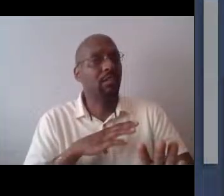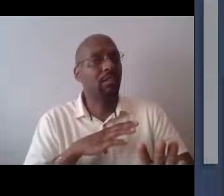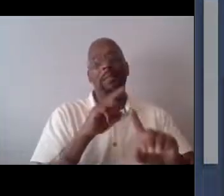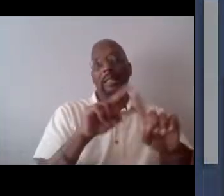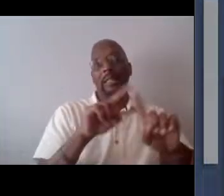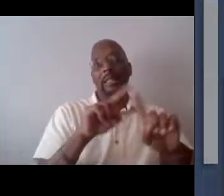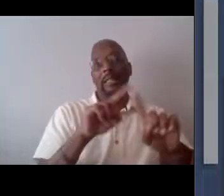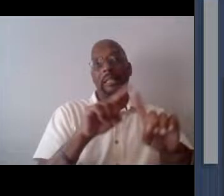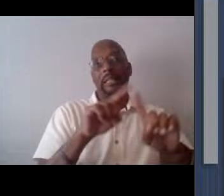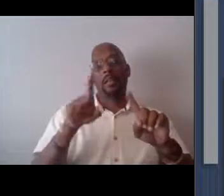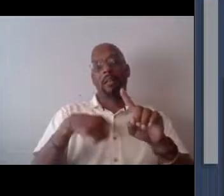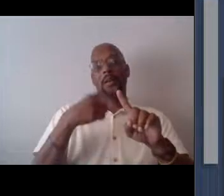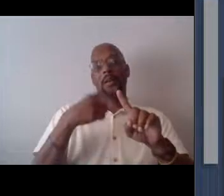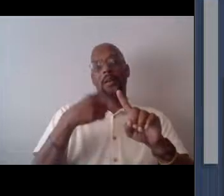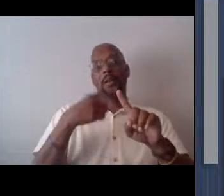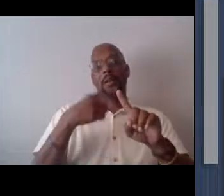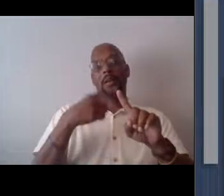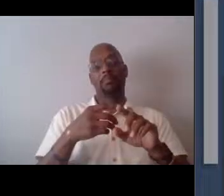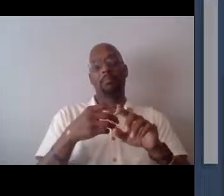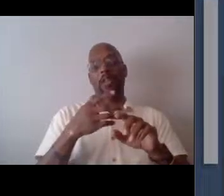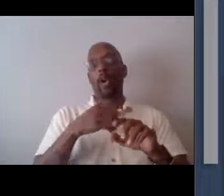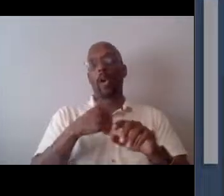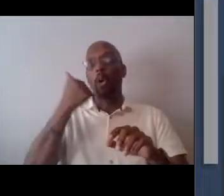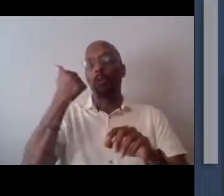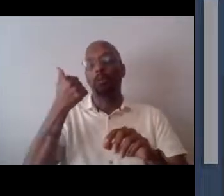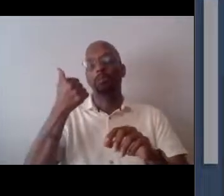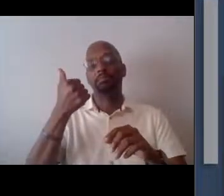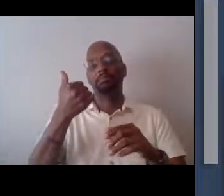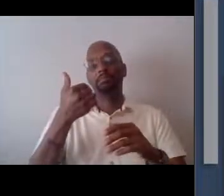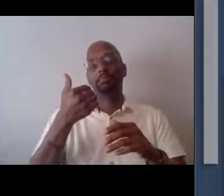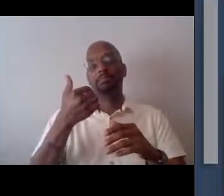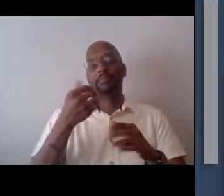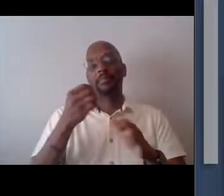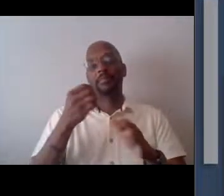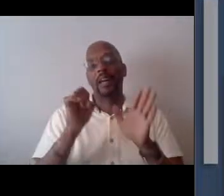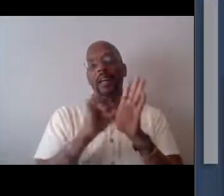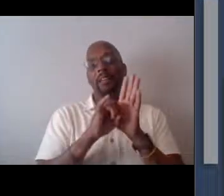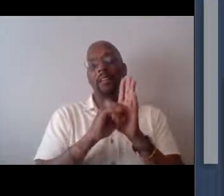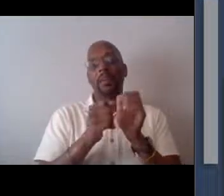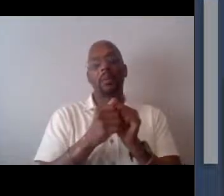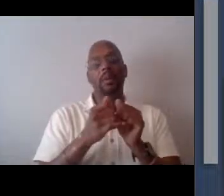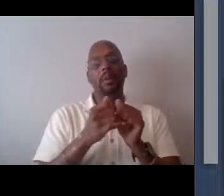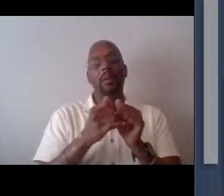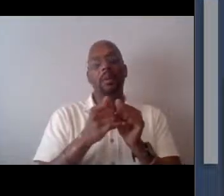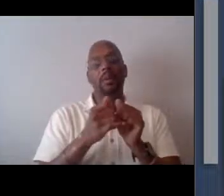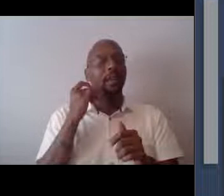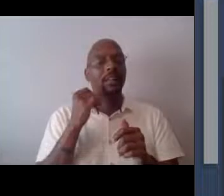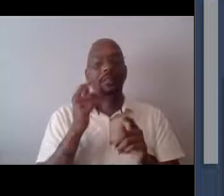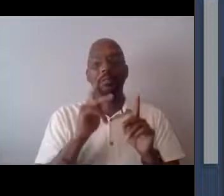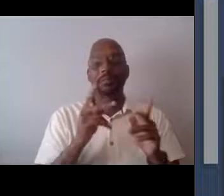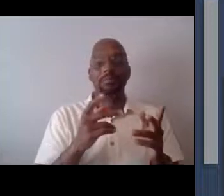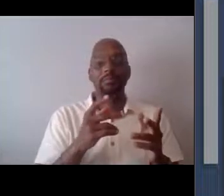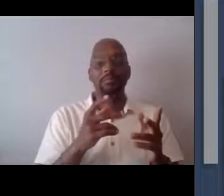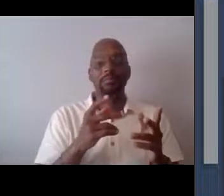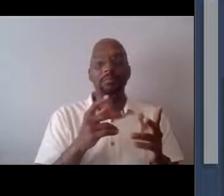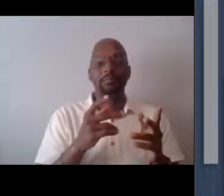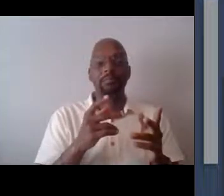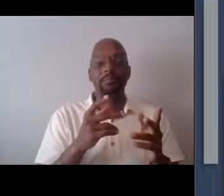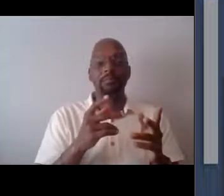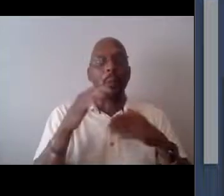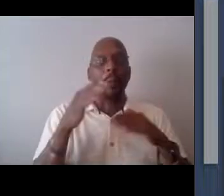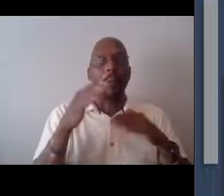an older Californian. And as my knees creak when I walk more and more every day, I can feel that, and